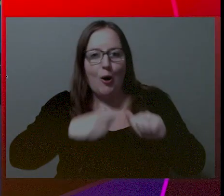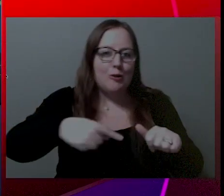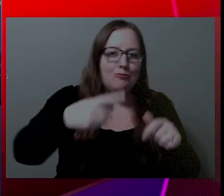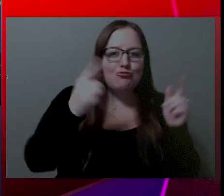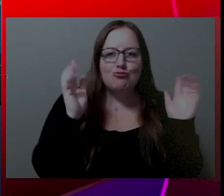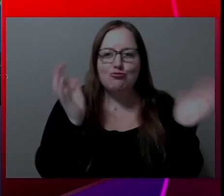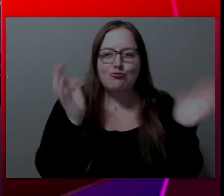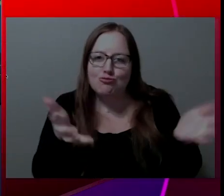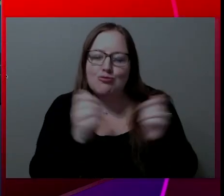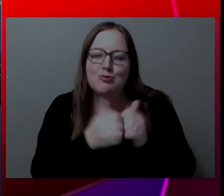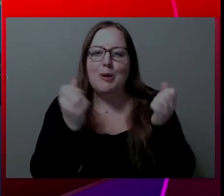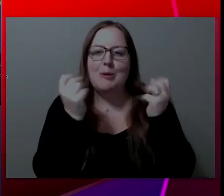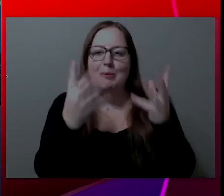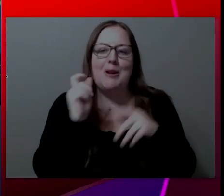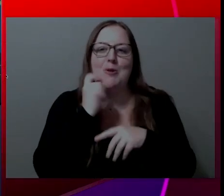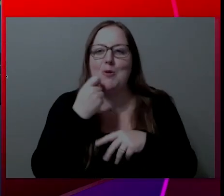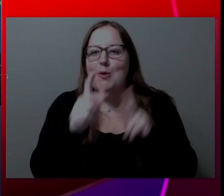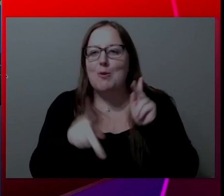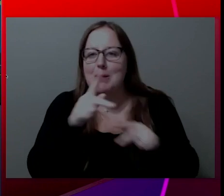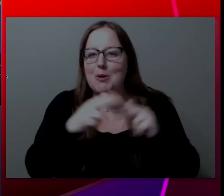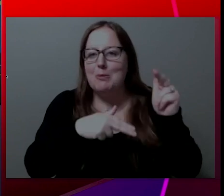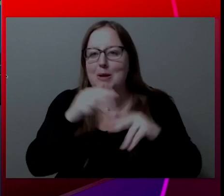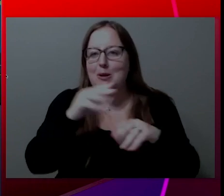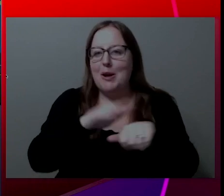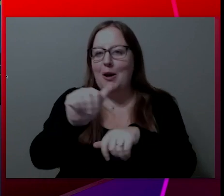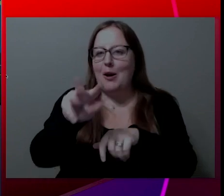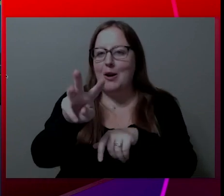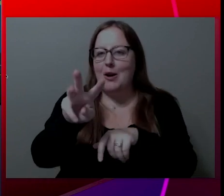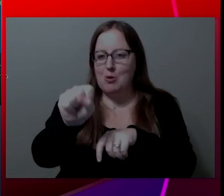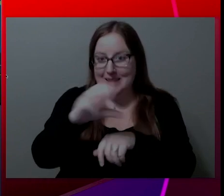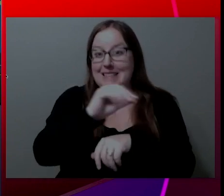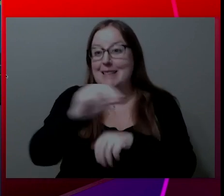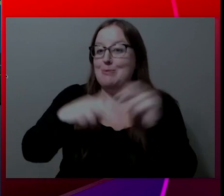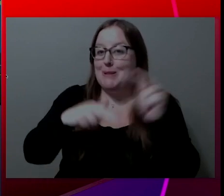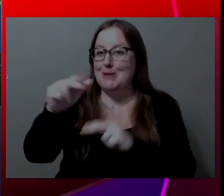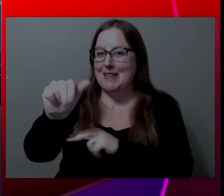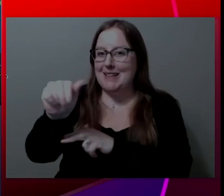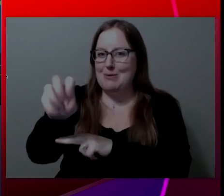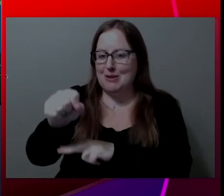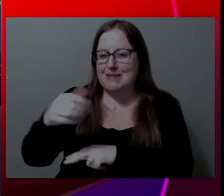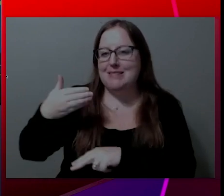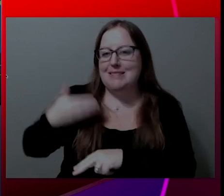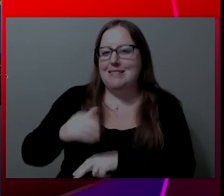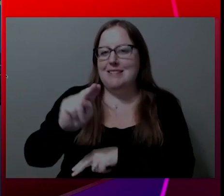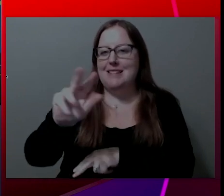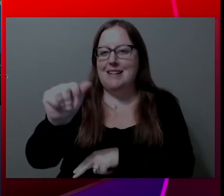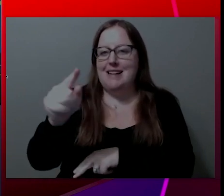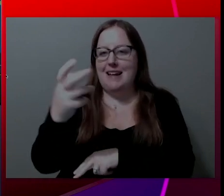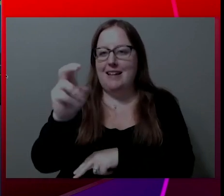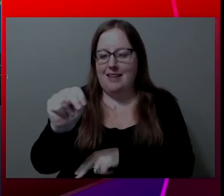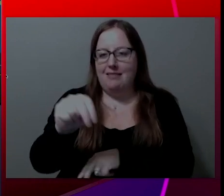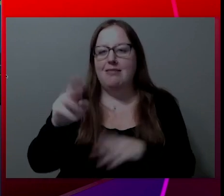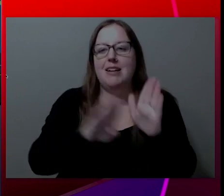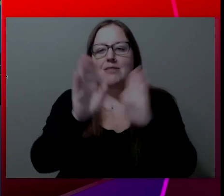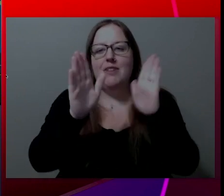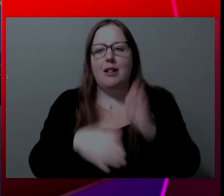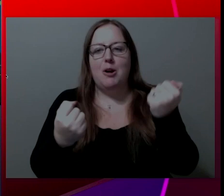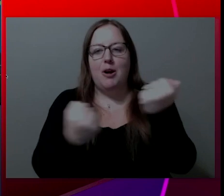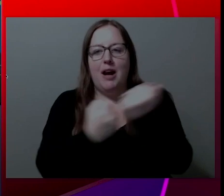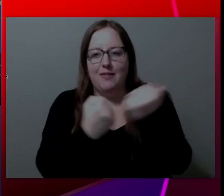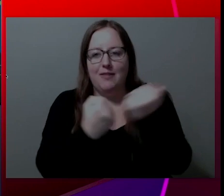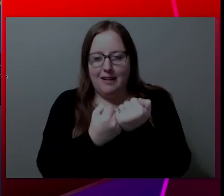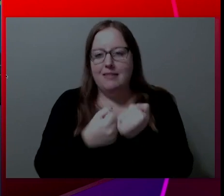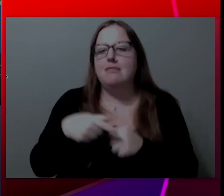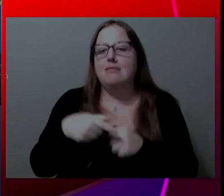greatest folks building on AWS and building AWS. So my name is Nathan Peck. I'm a developer advocate at AWS, joined by my